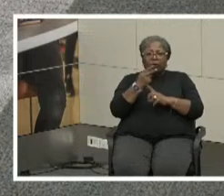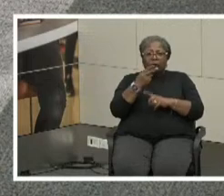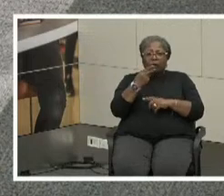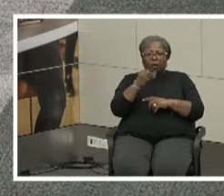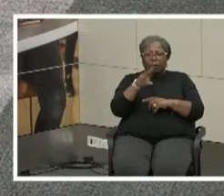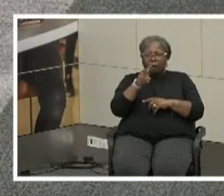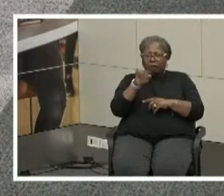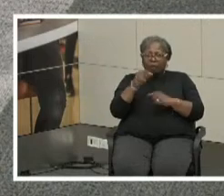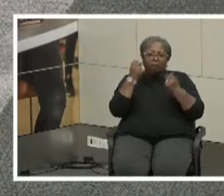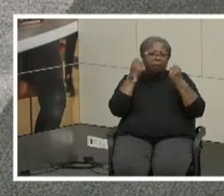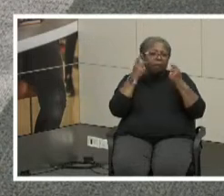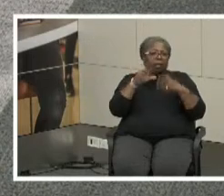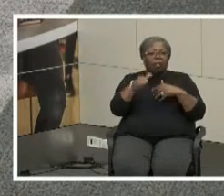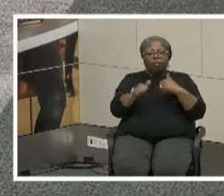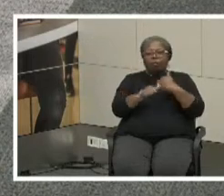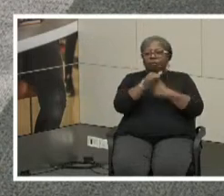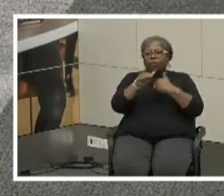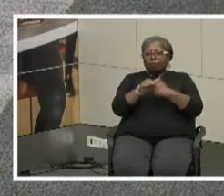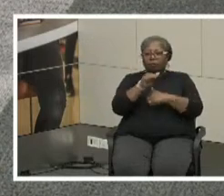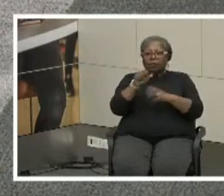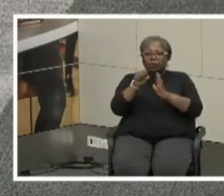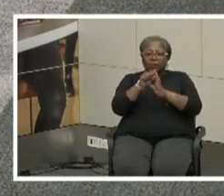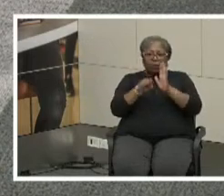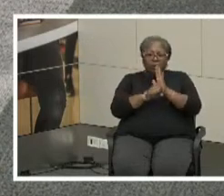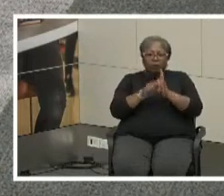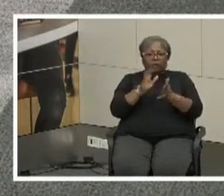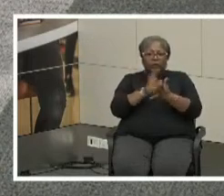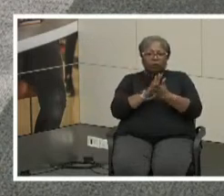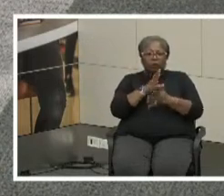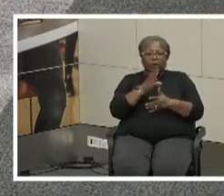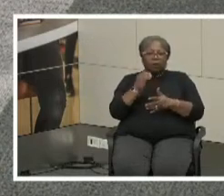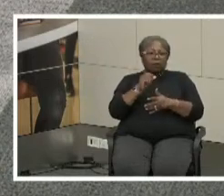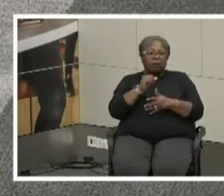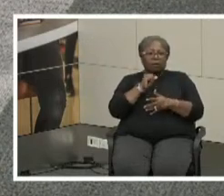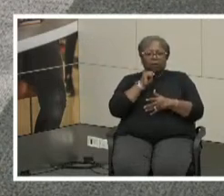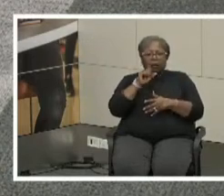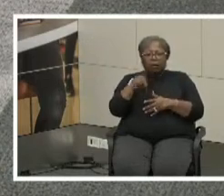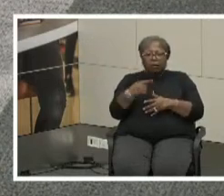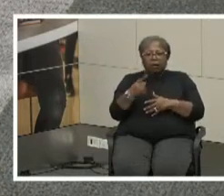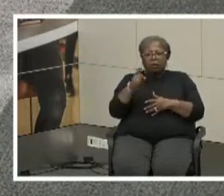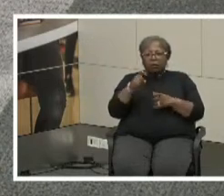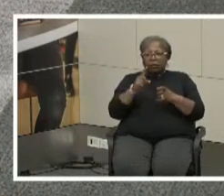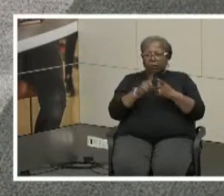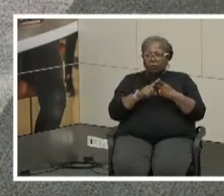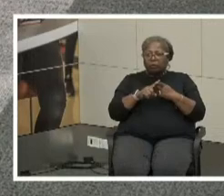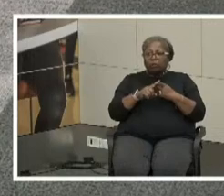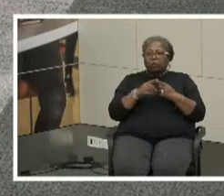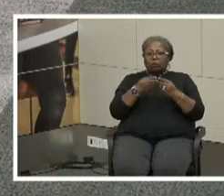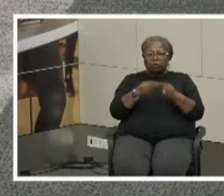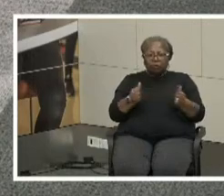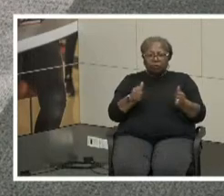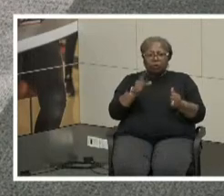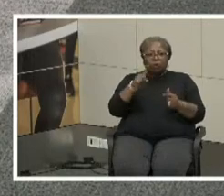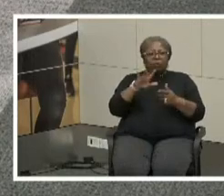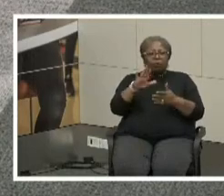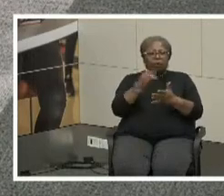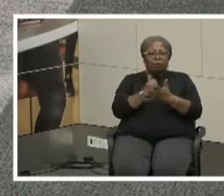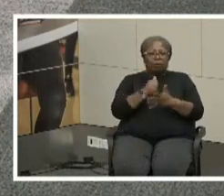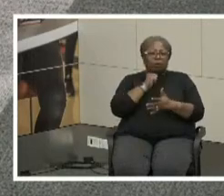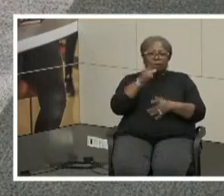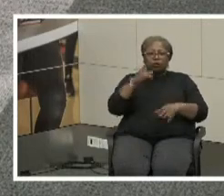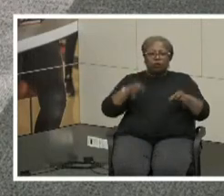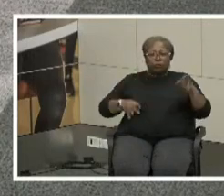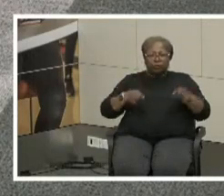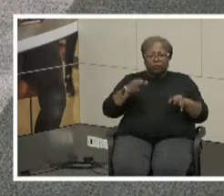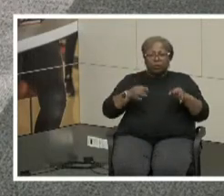Harvey and countless other threats to the stability of my school home I need you not to be another problem we need you to be part of the solution we need your help not your